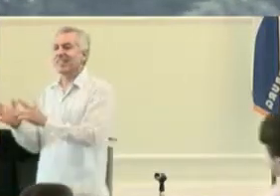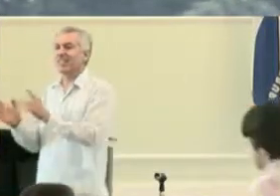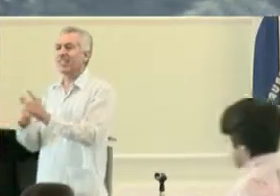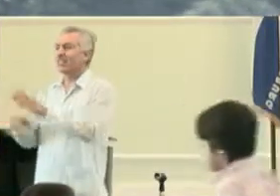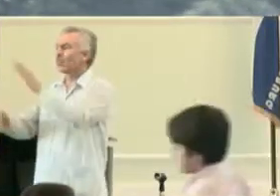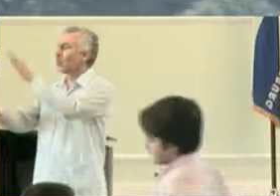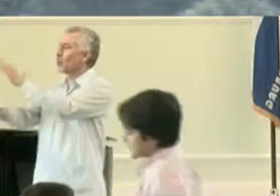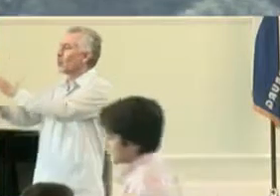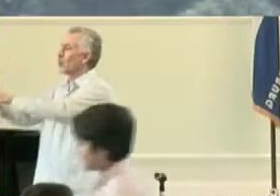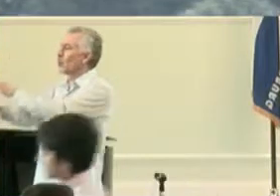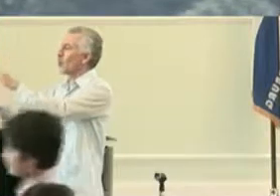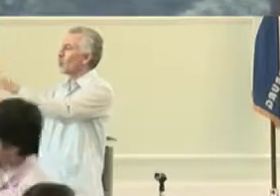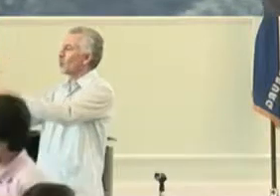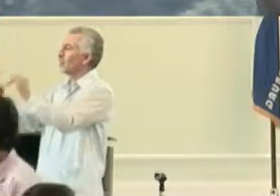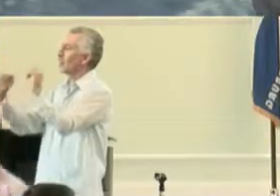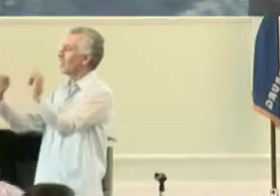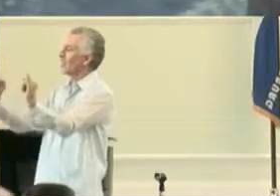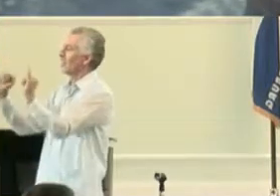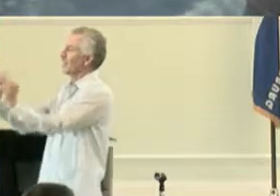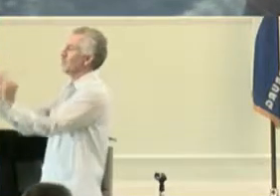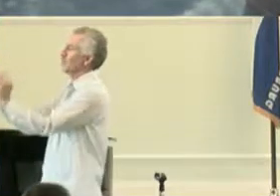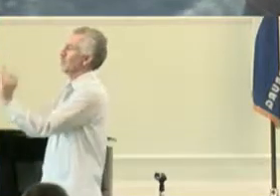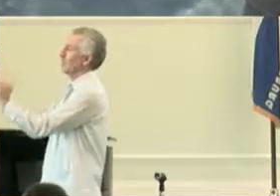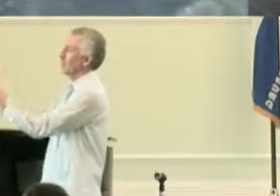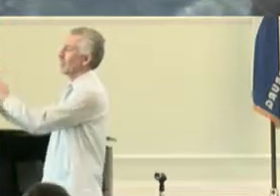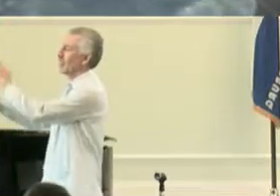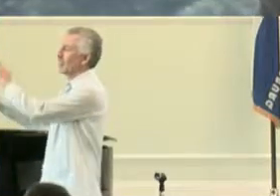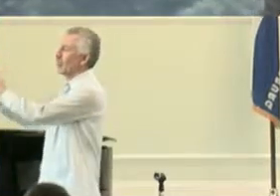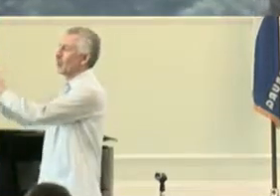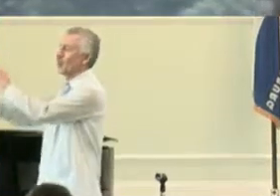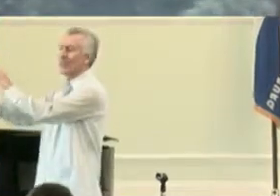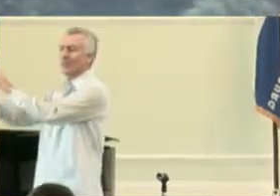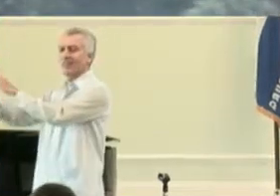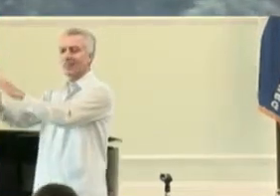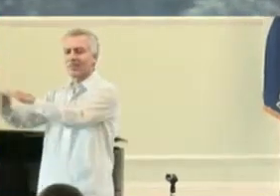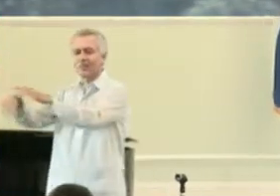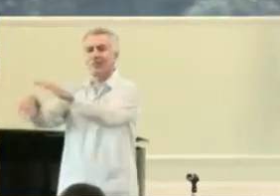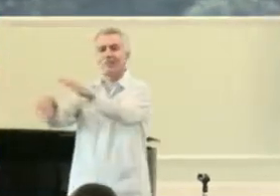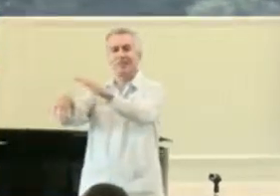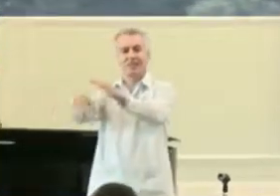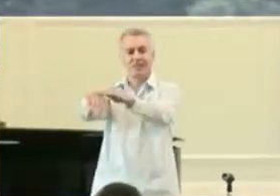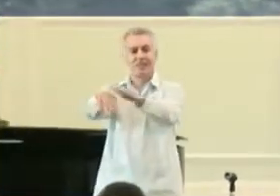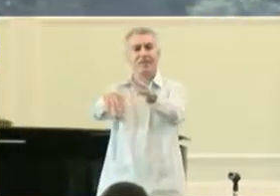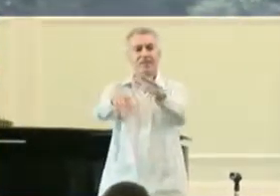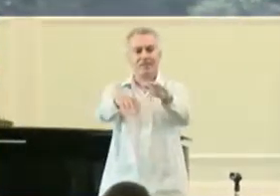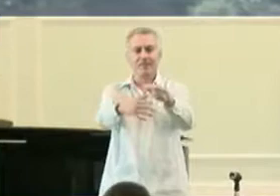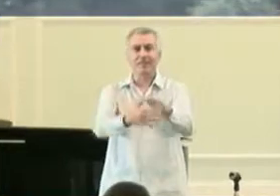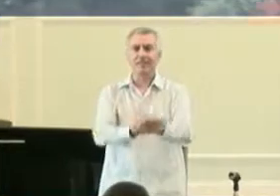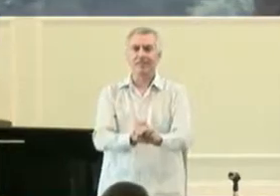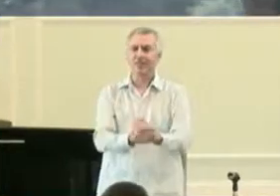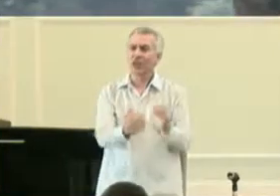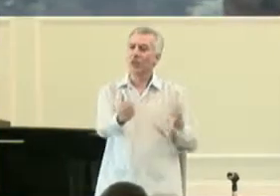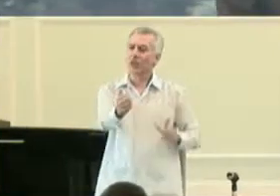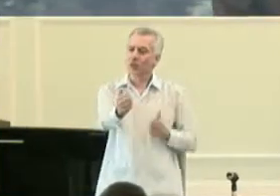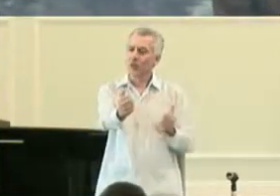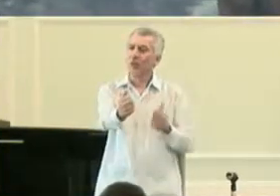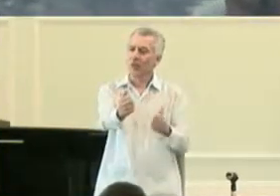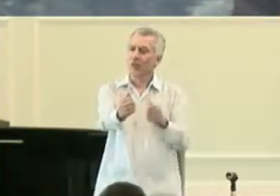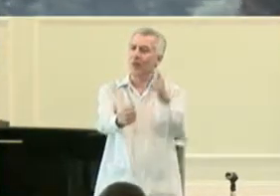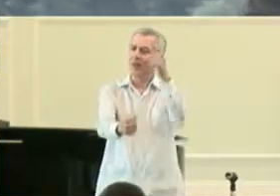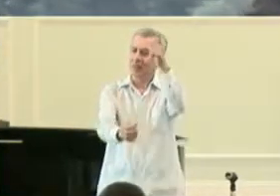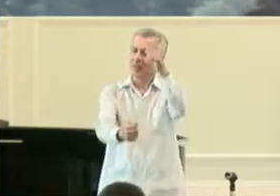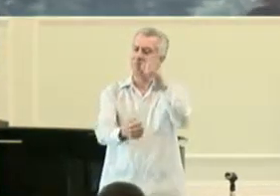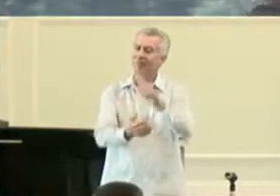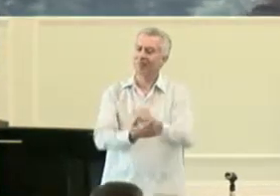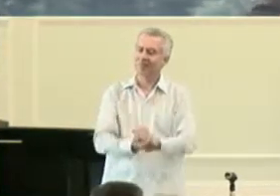Jesus called his disciples individually to do his work. Number one, to follow him. And then he not